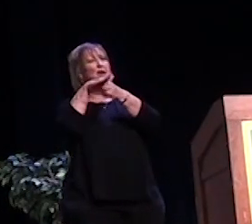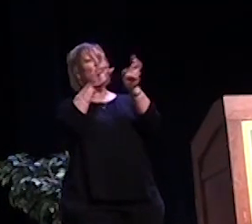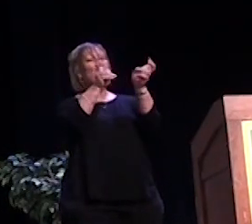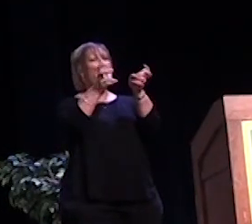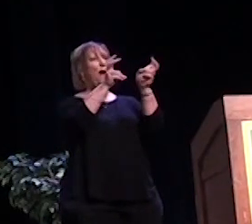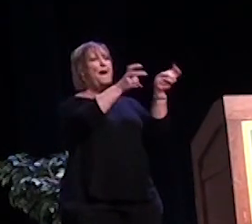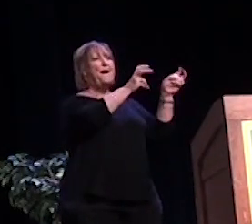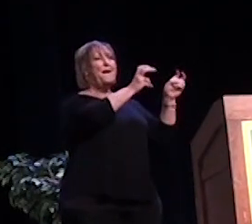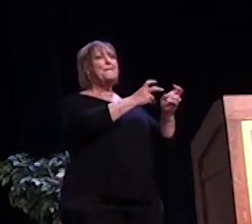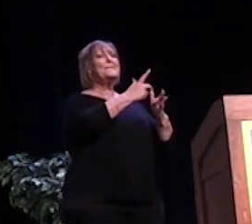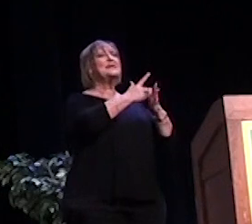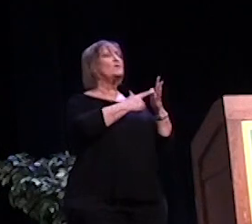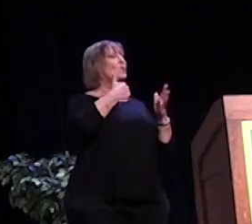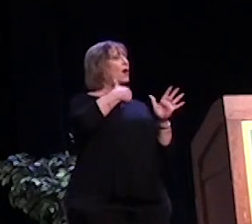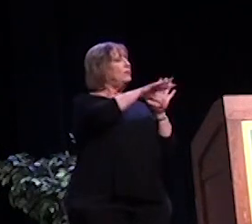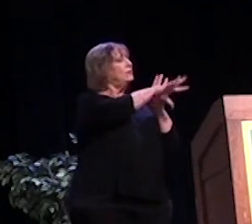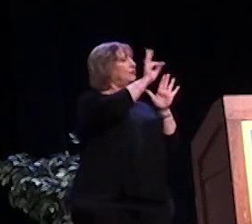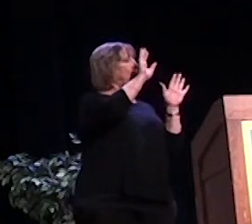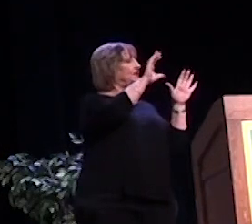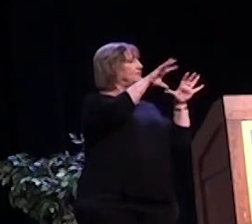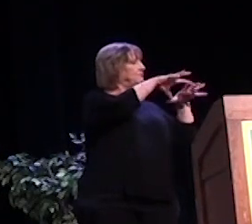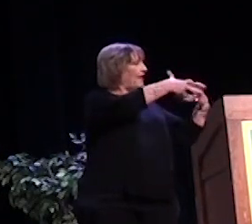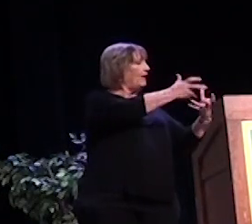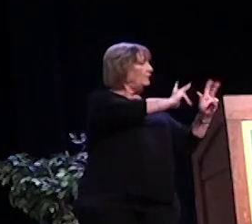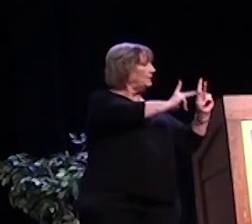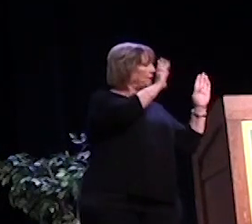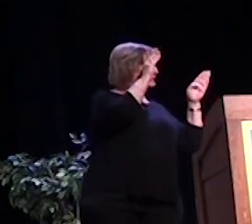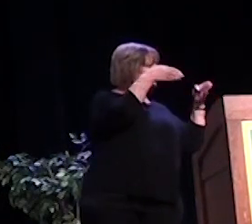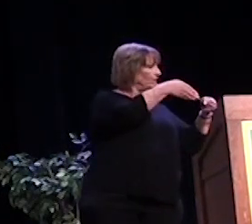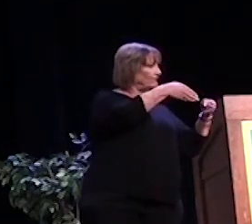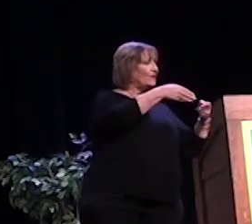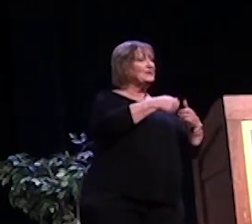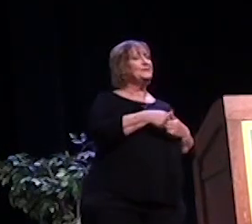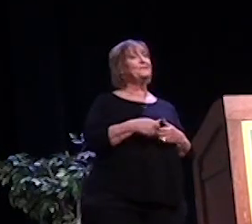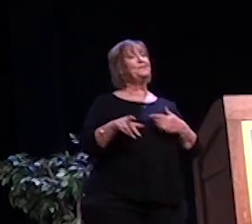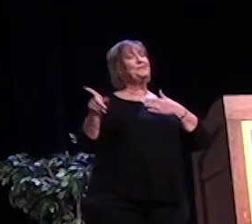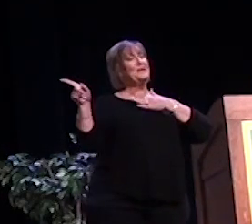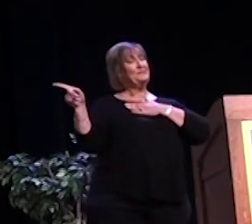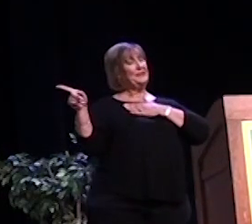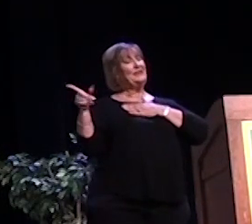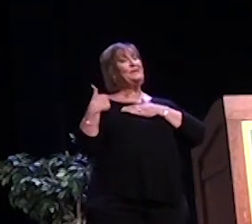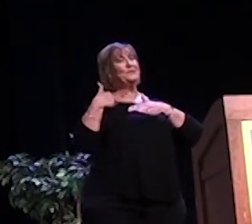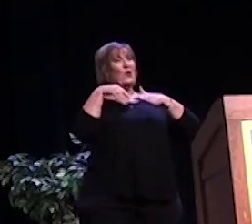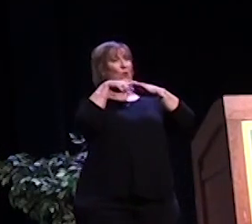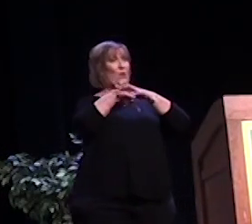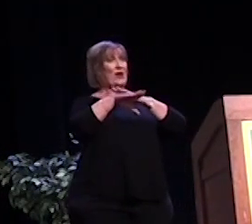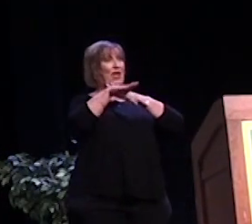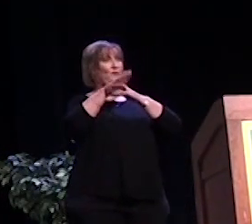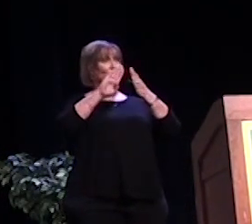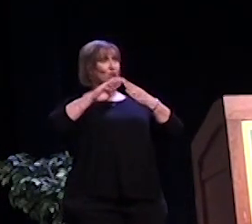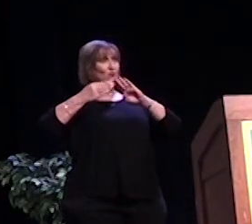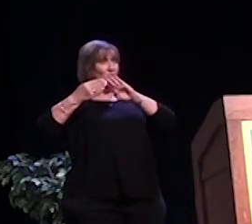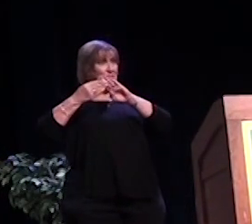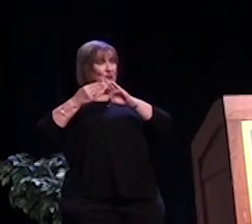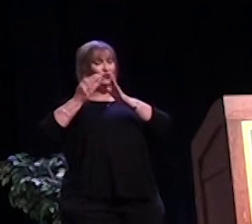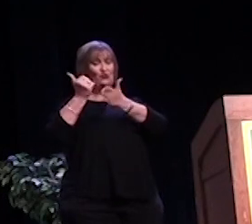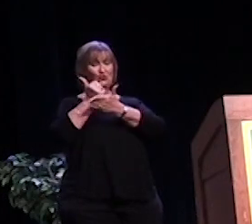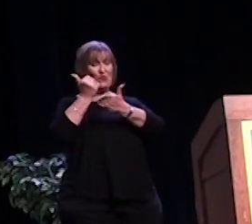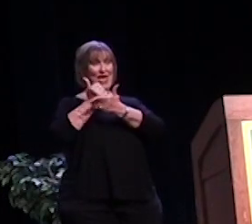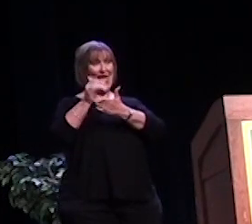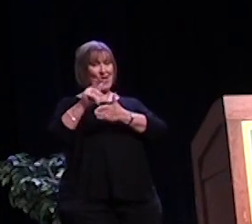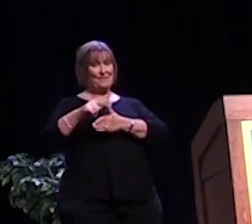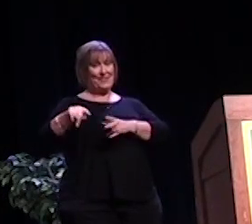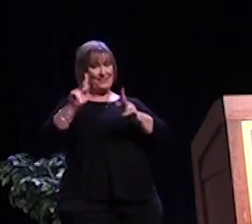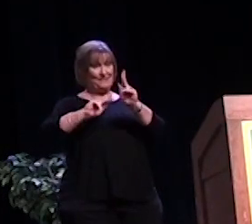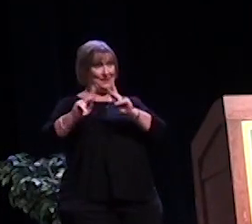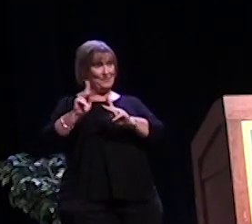which communities we work with and why. But I would say for me, I'm fortunate that when I go into a community to organize a group of residents, it's their